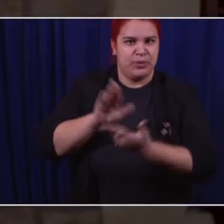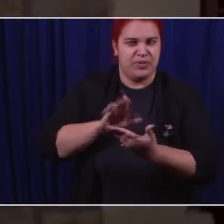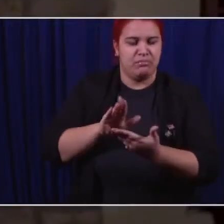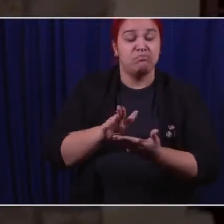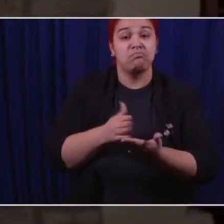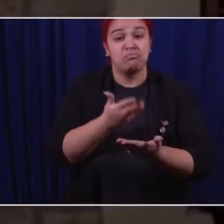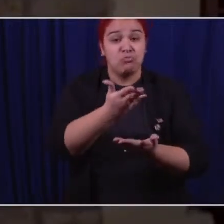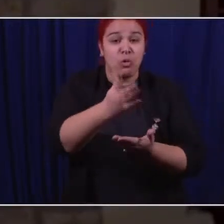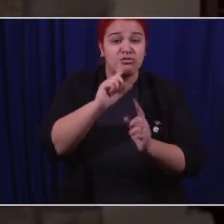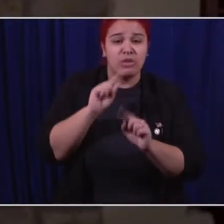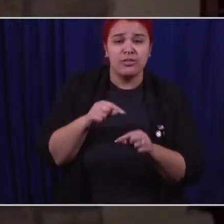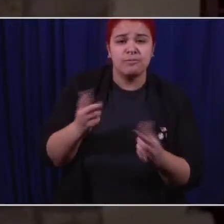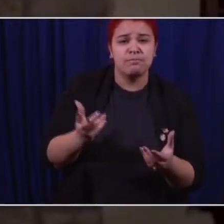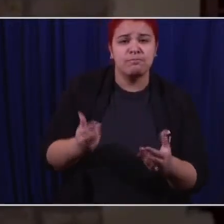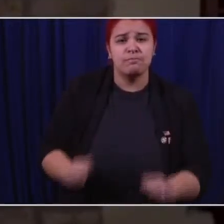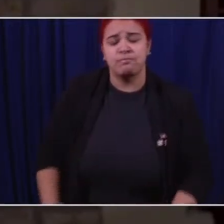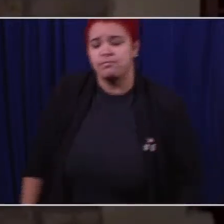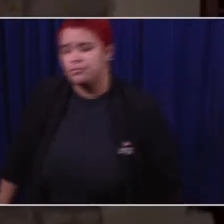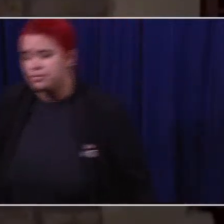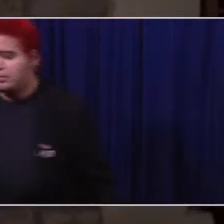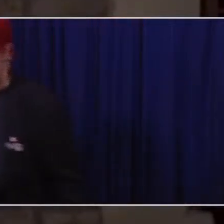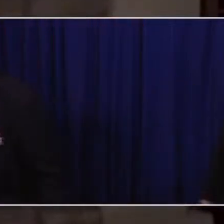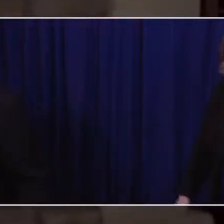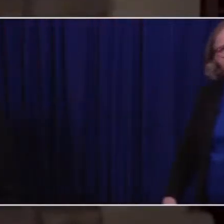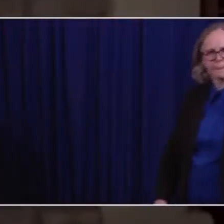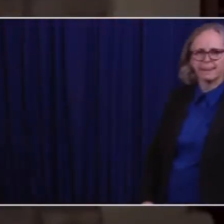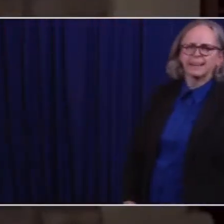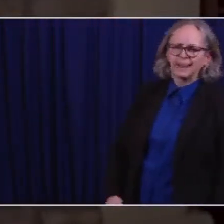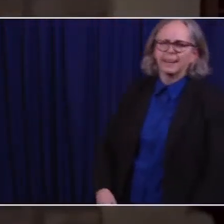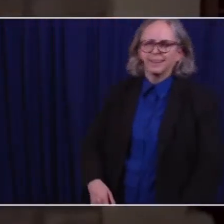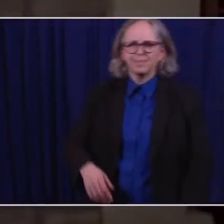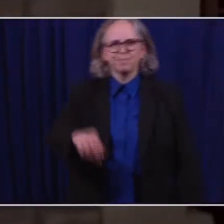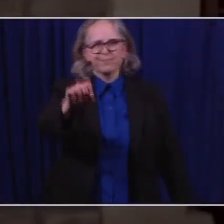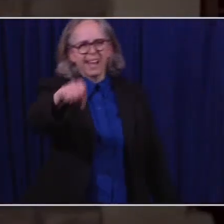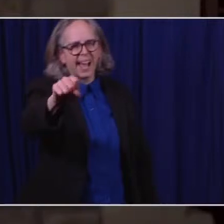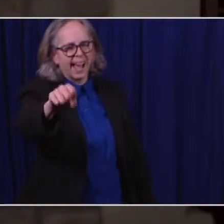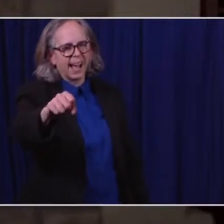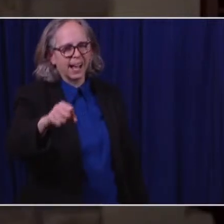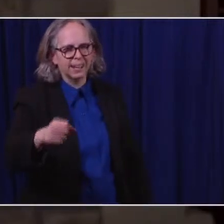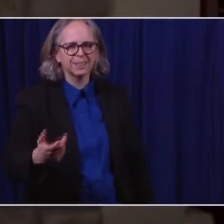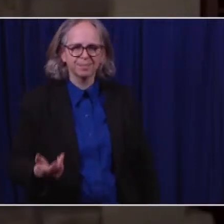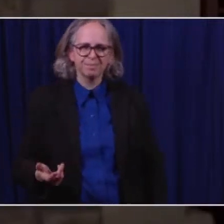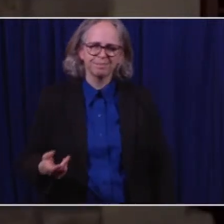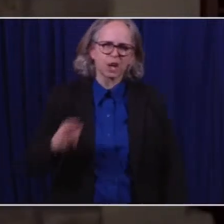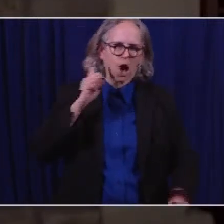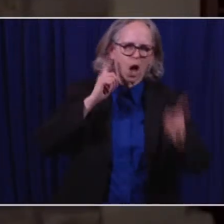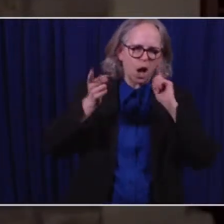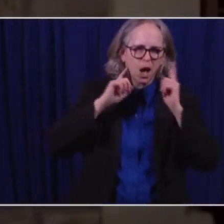Tom, we know so much more today than we knew in the spring.